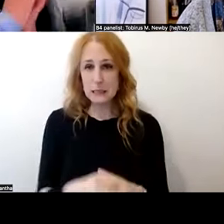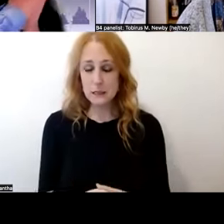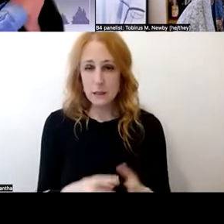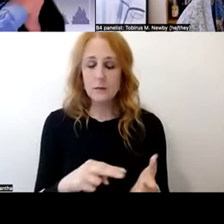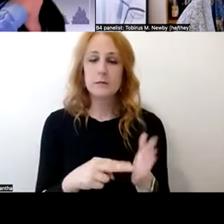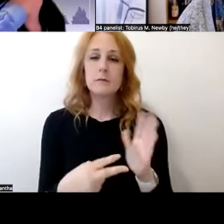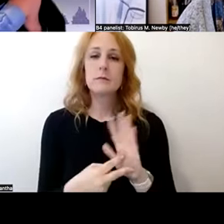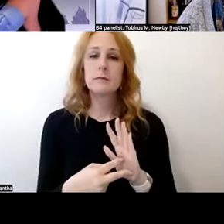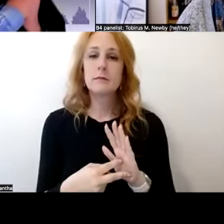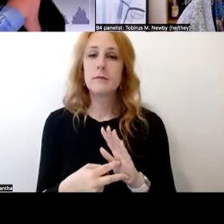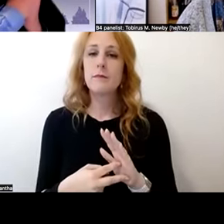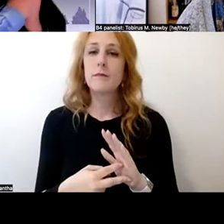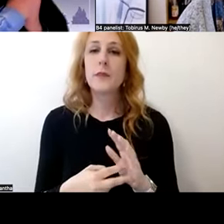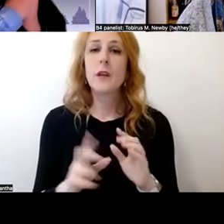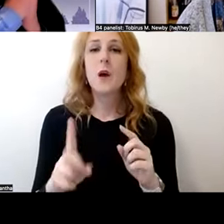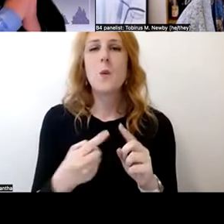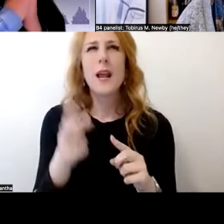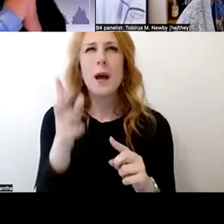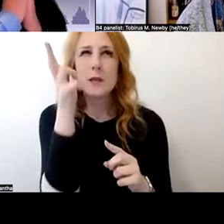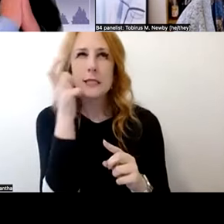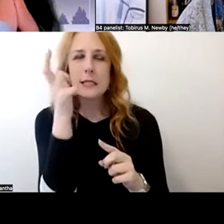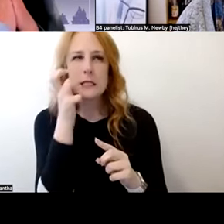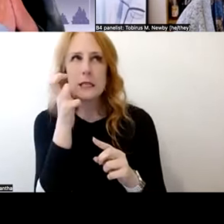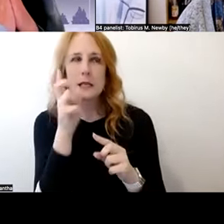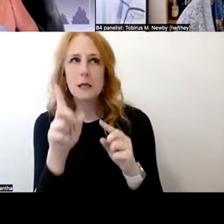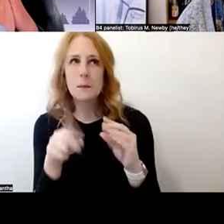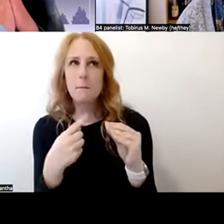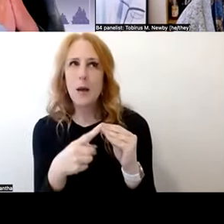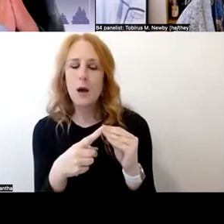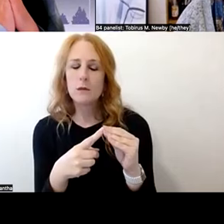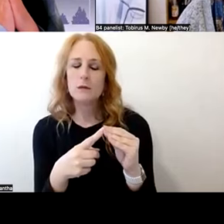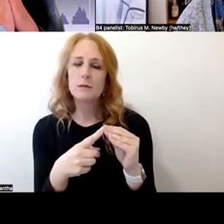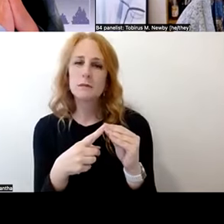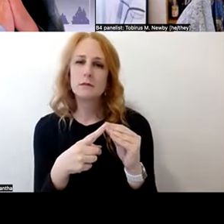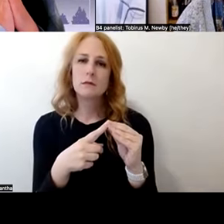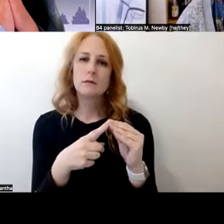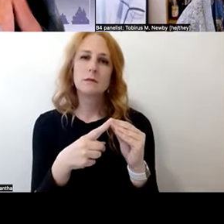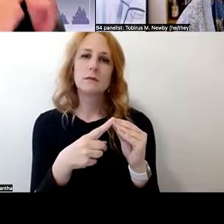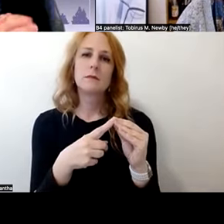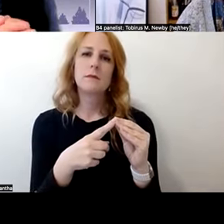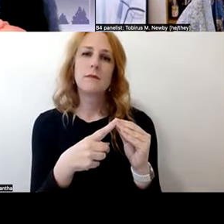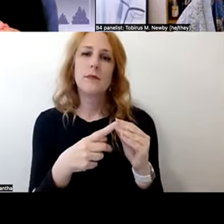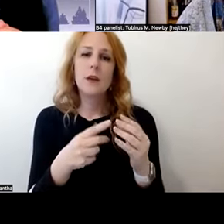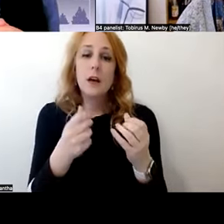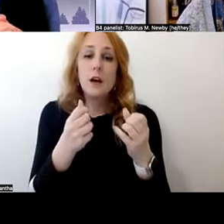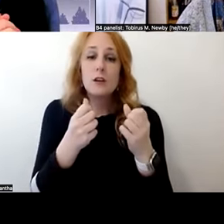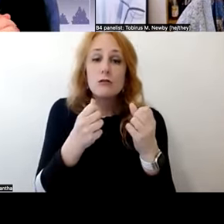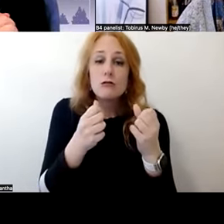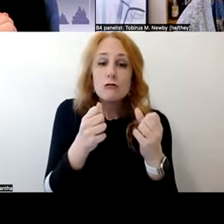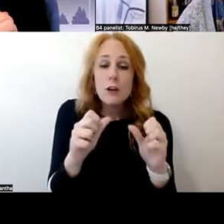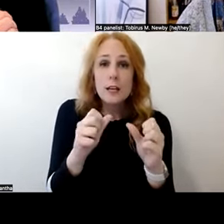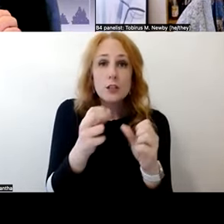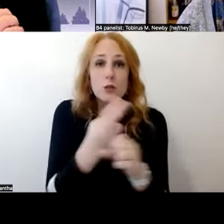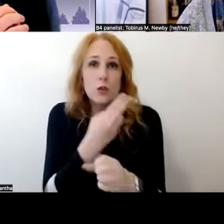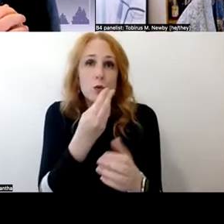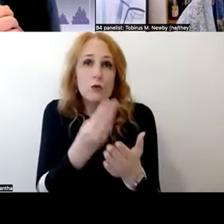of came to me when I was listening around, you know, we're trying to be good with our